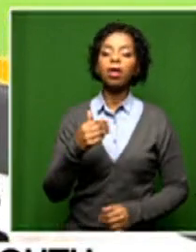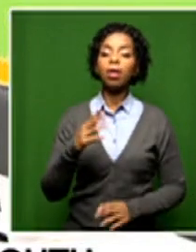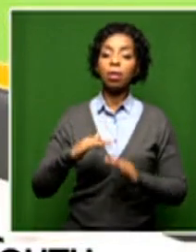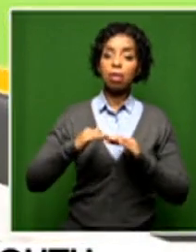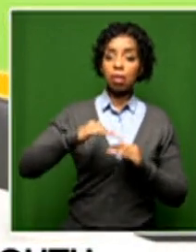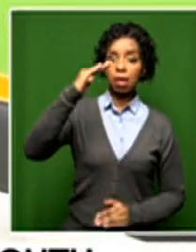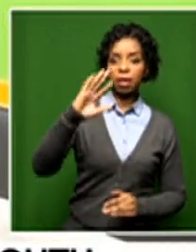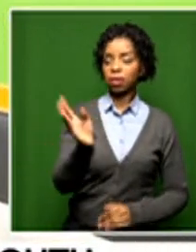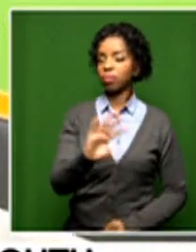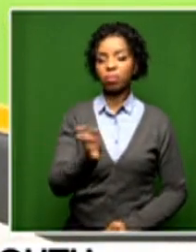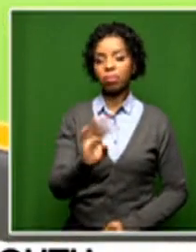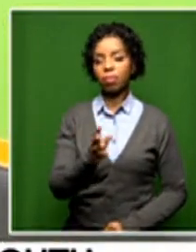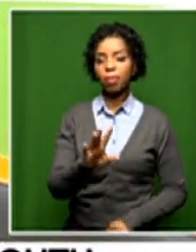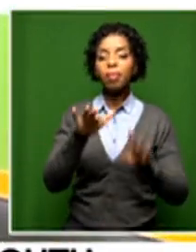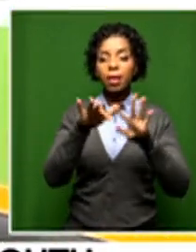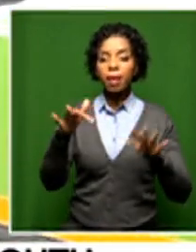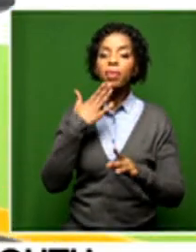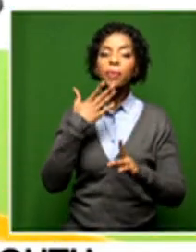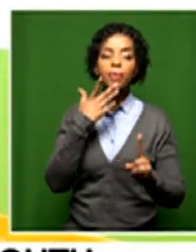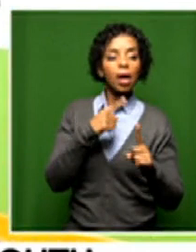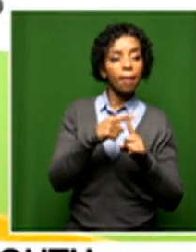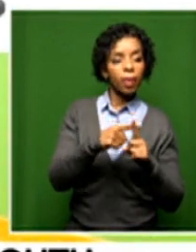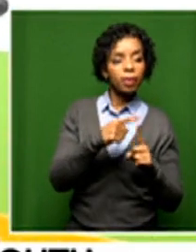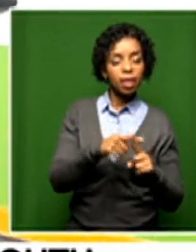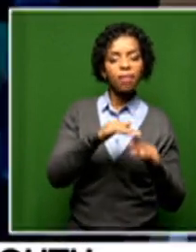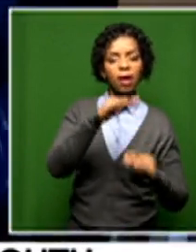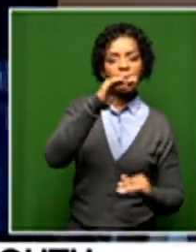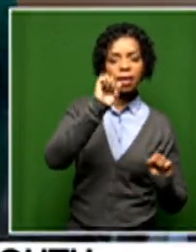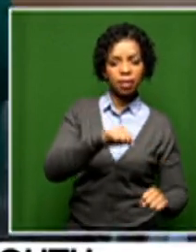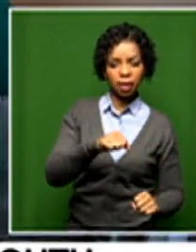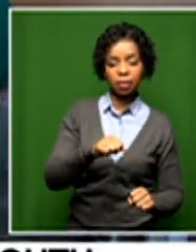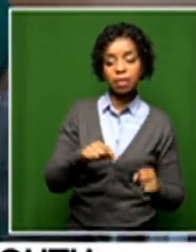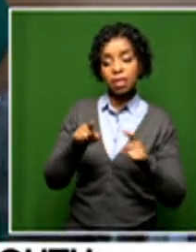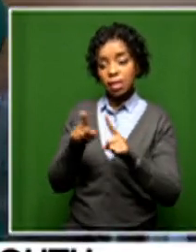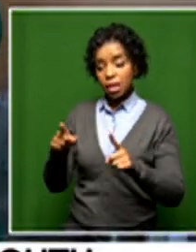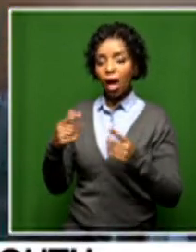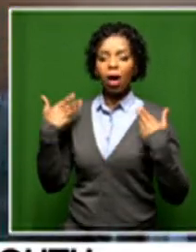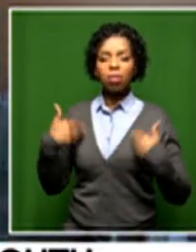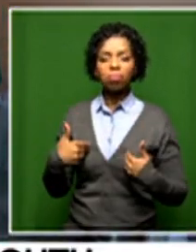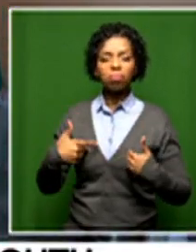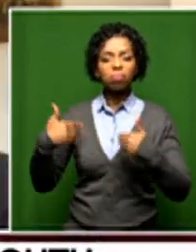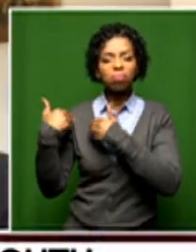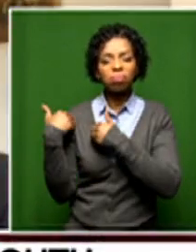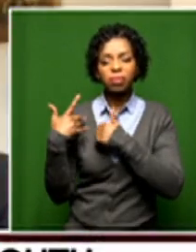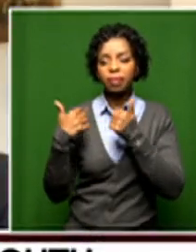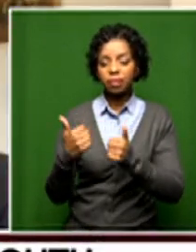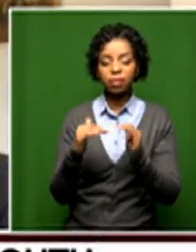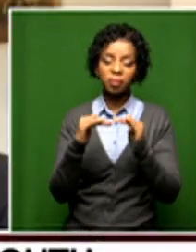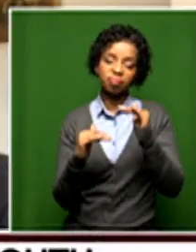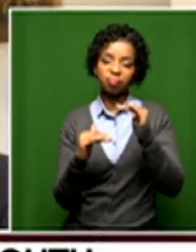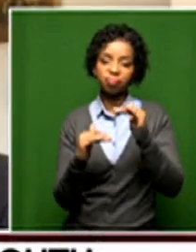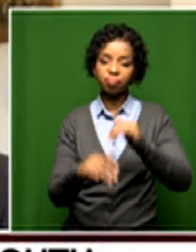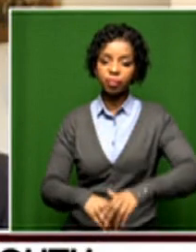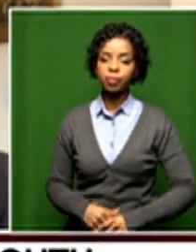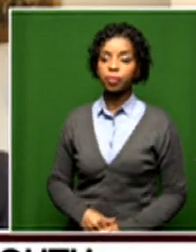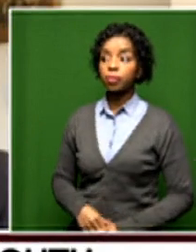bit higher than those that we've been reporting as being positive, having tested positive. So is there not another way